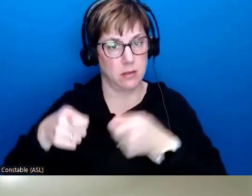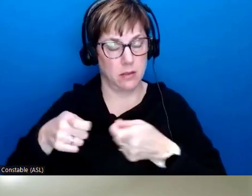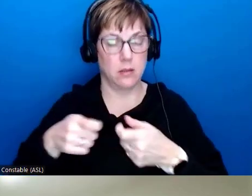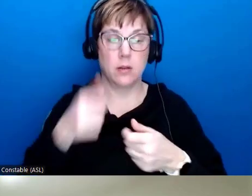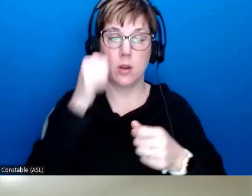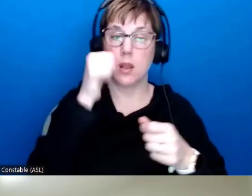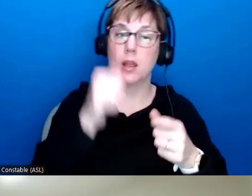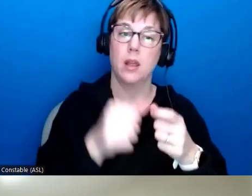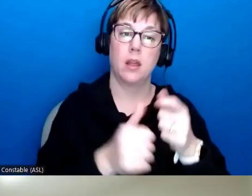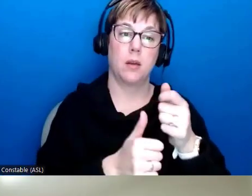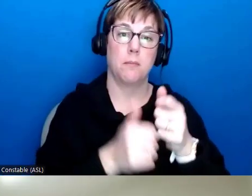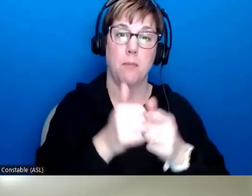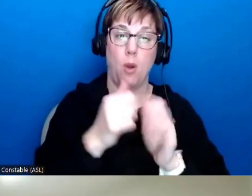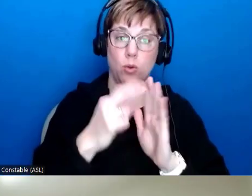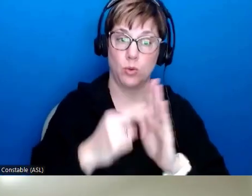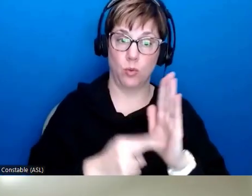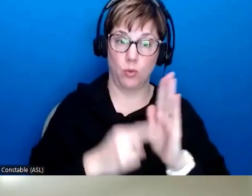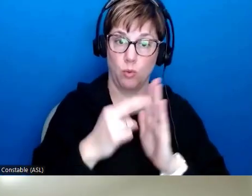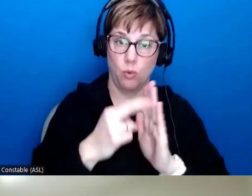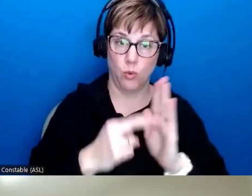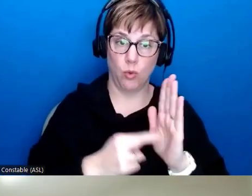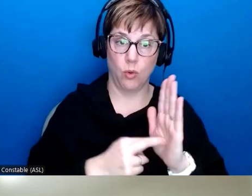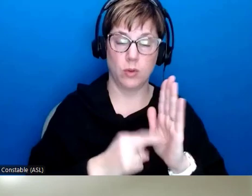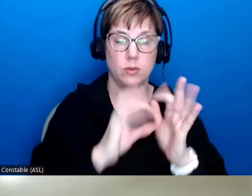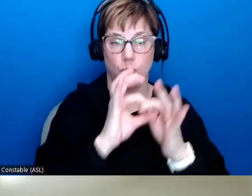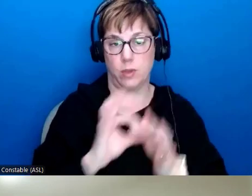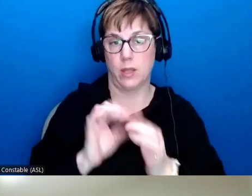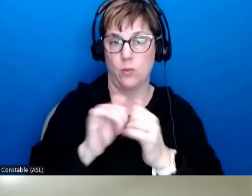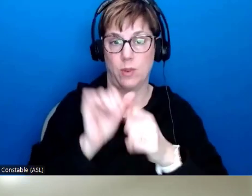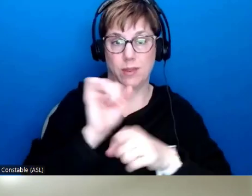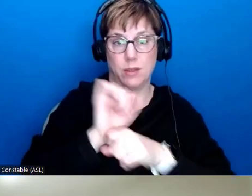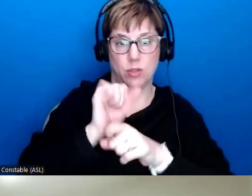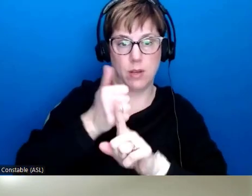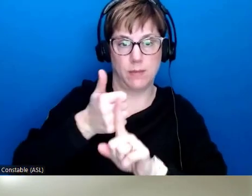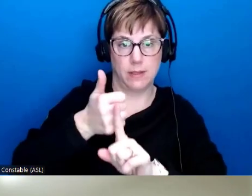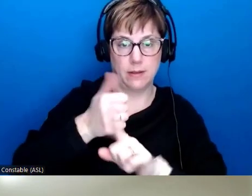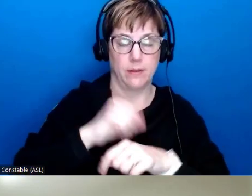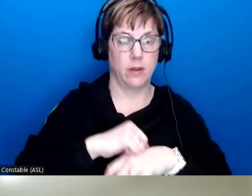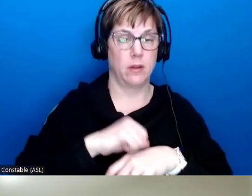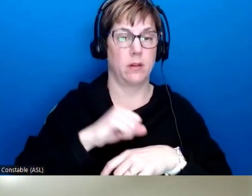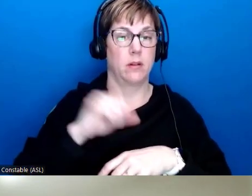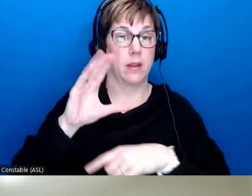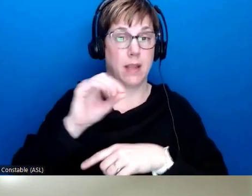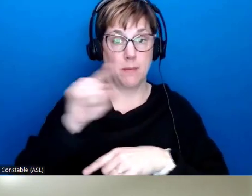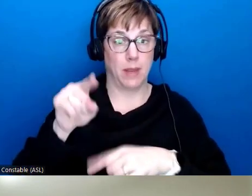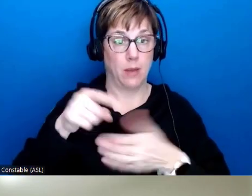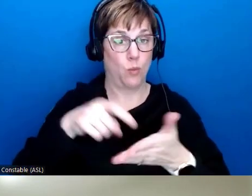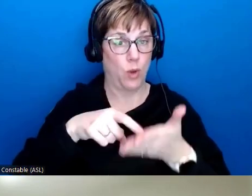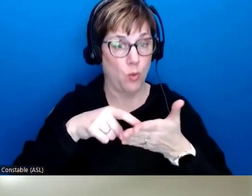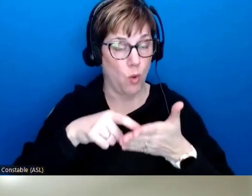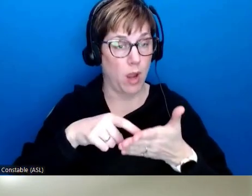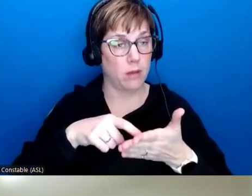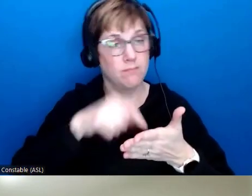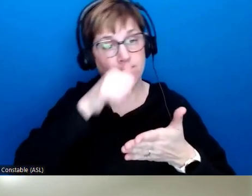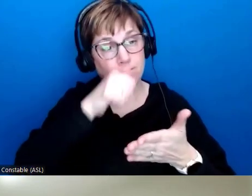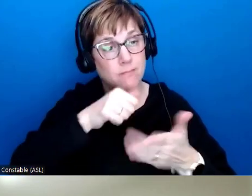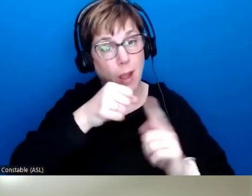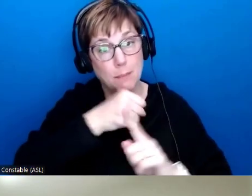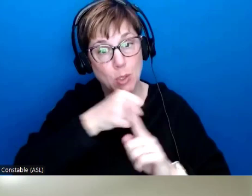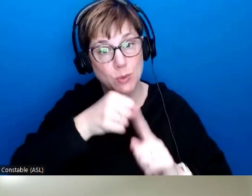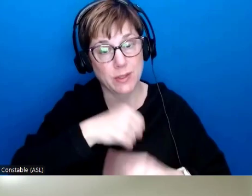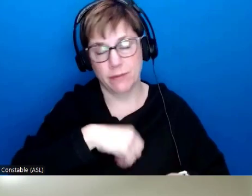mind, most rules are going to be job related. Employers are never going to be required to put up with abusive